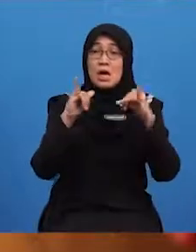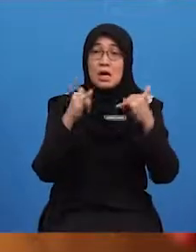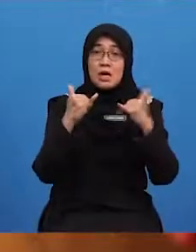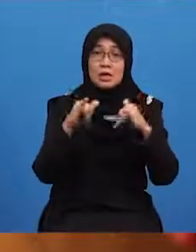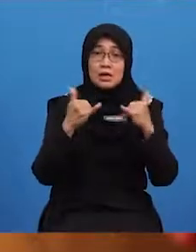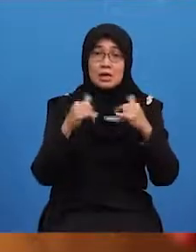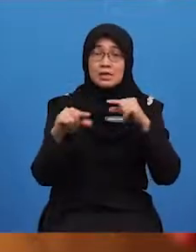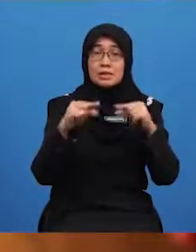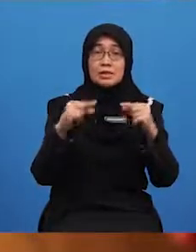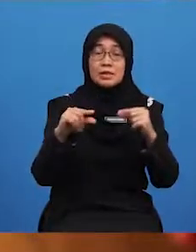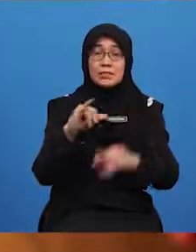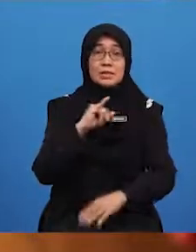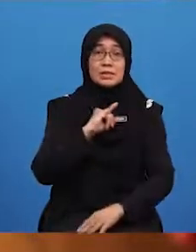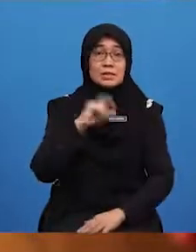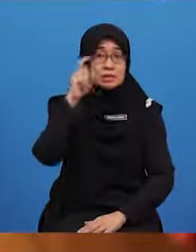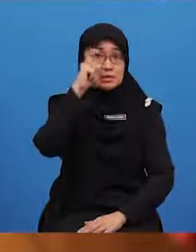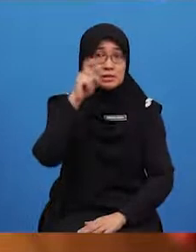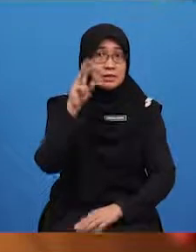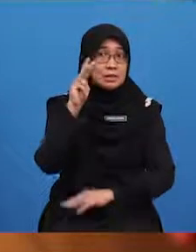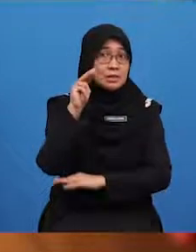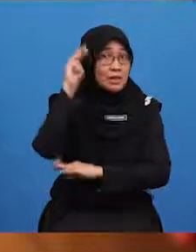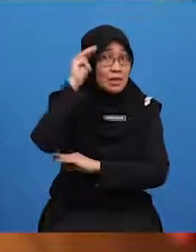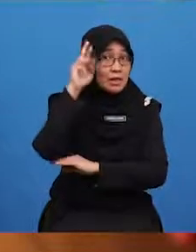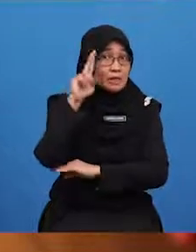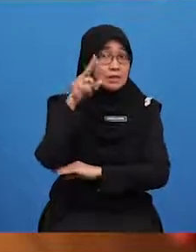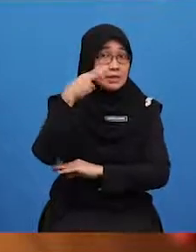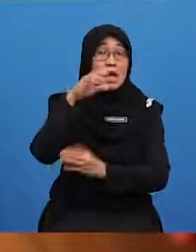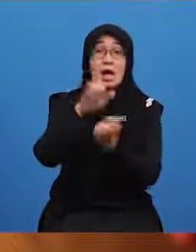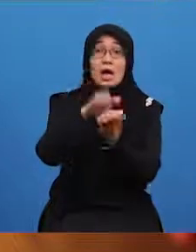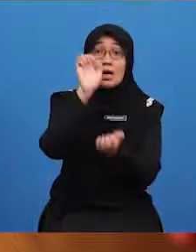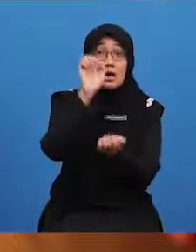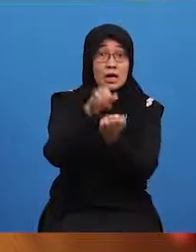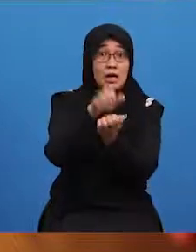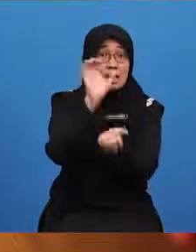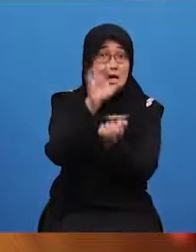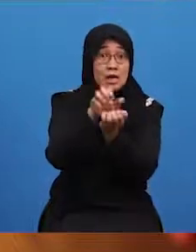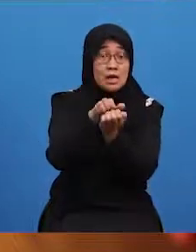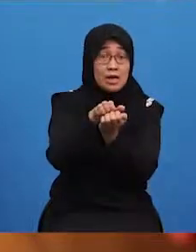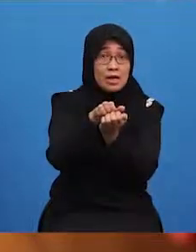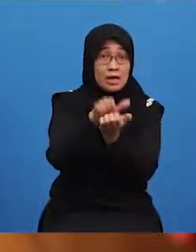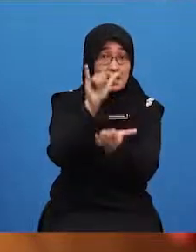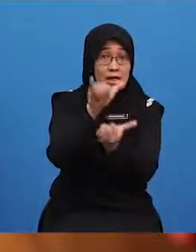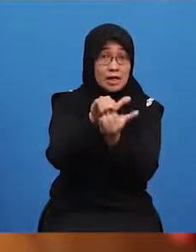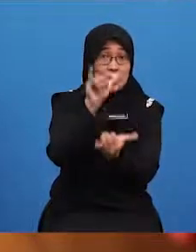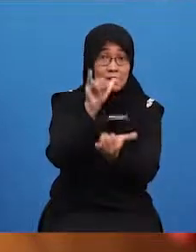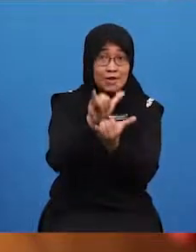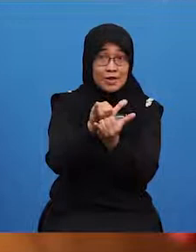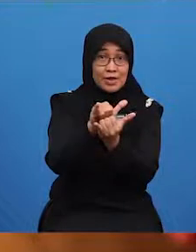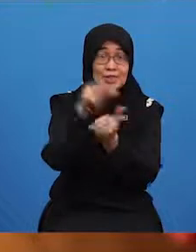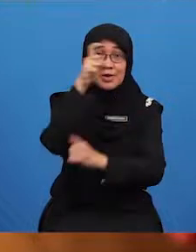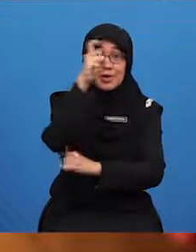and foremost, we are going to play a game. I'm going to ask Mr. Hippo a